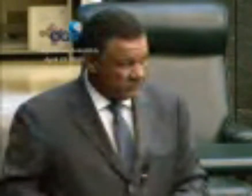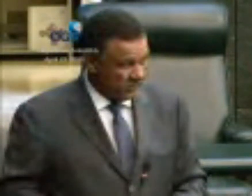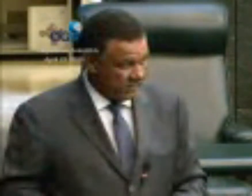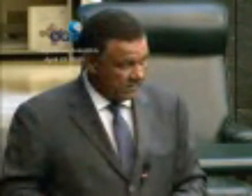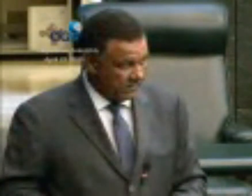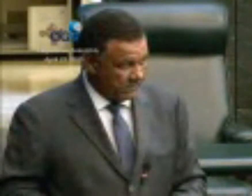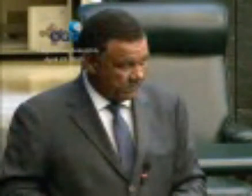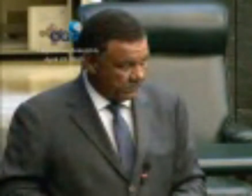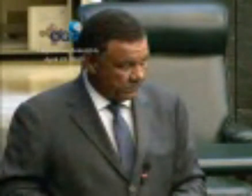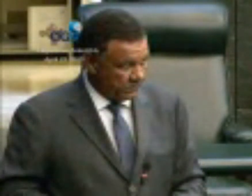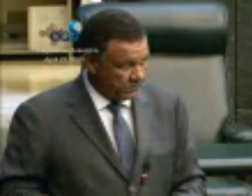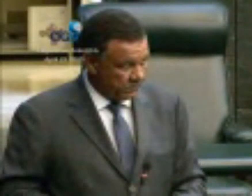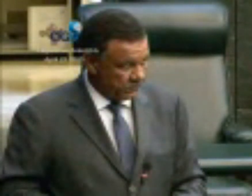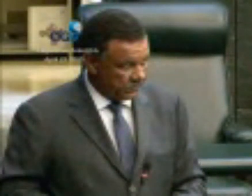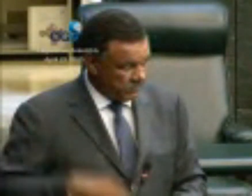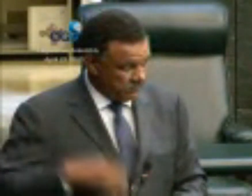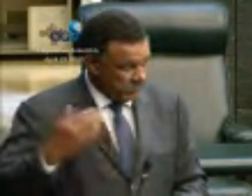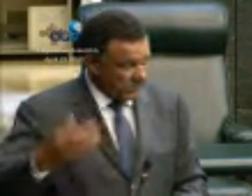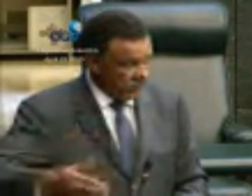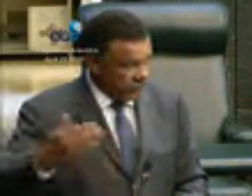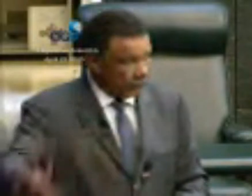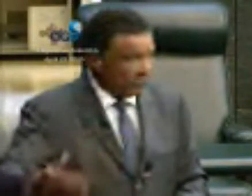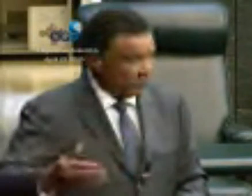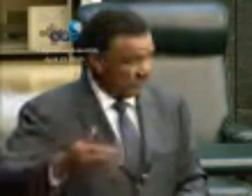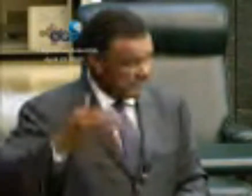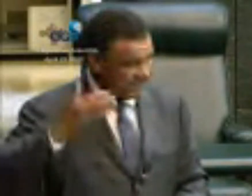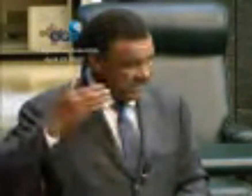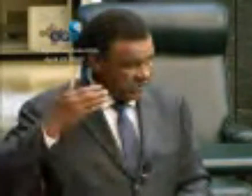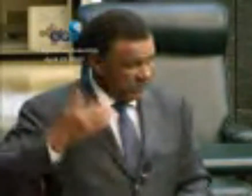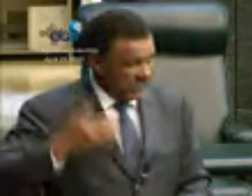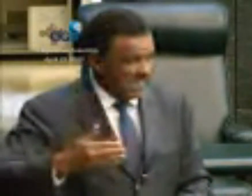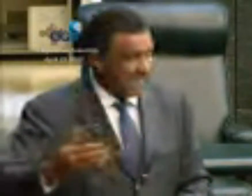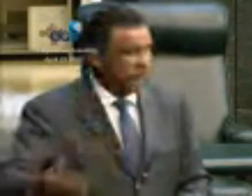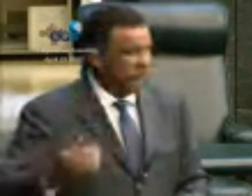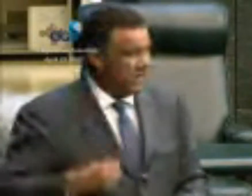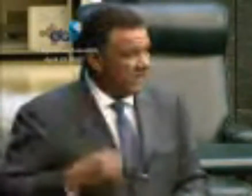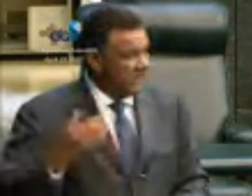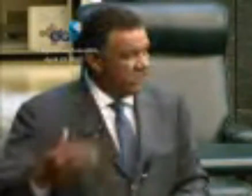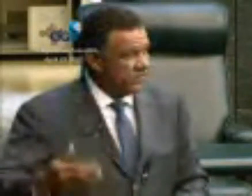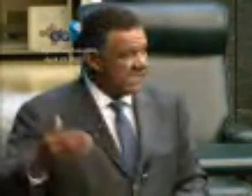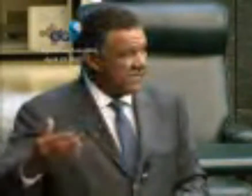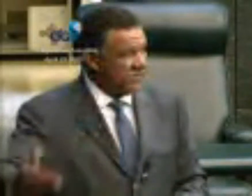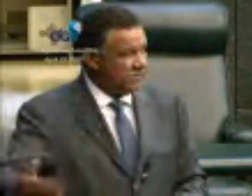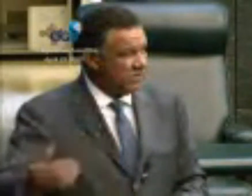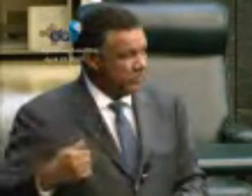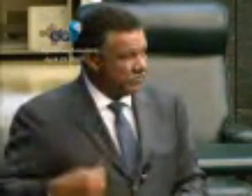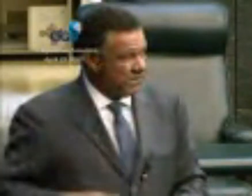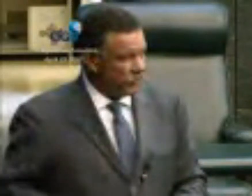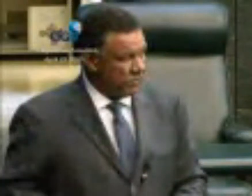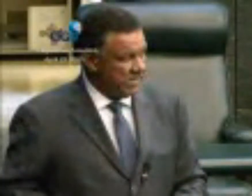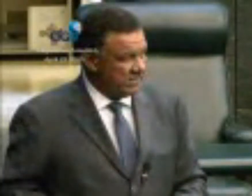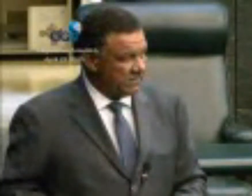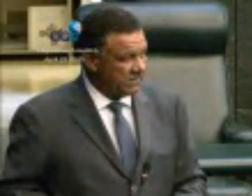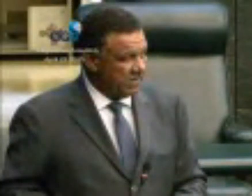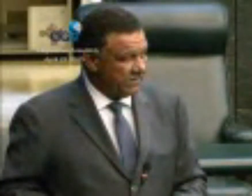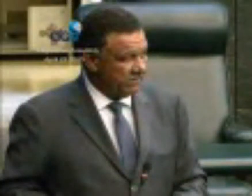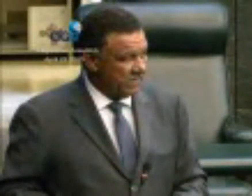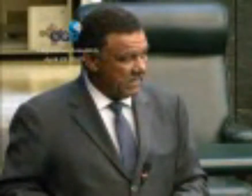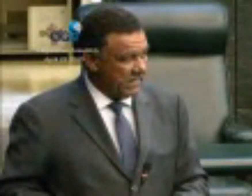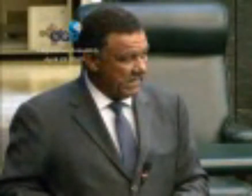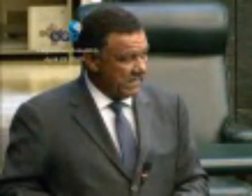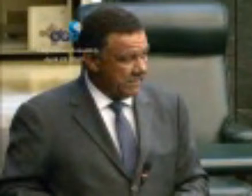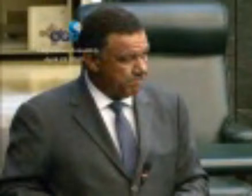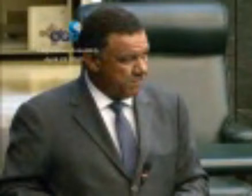Something new that we get out. And I understand our equipment does not have the